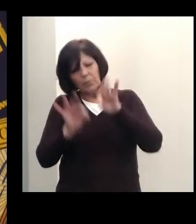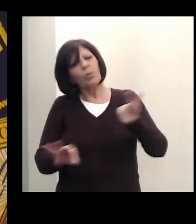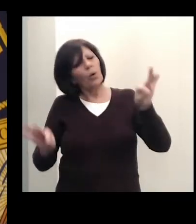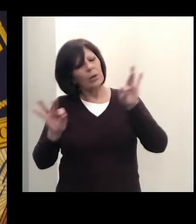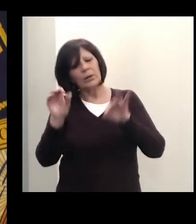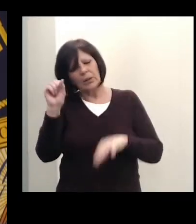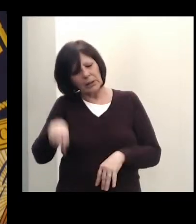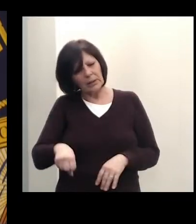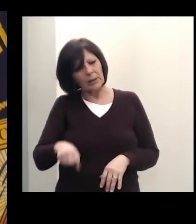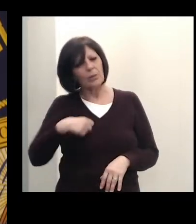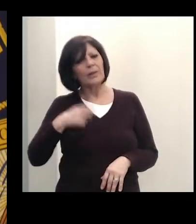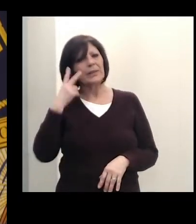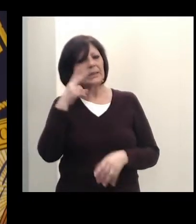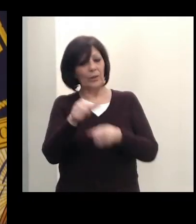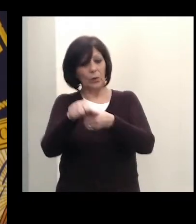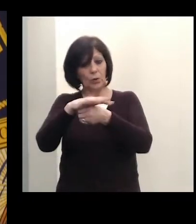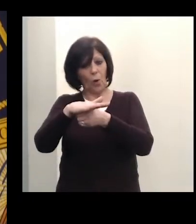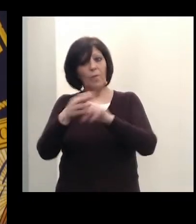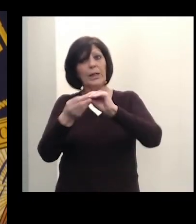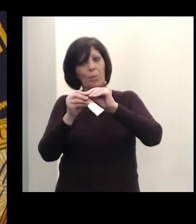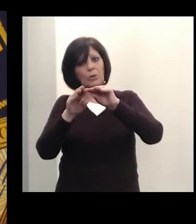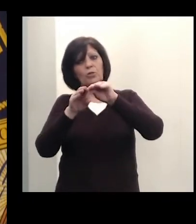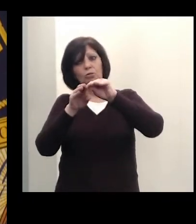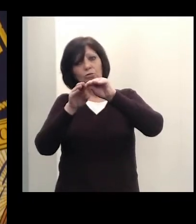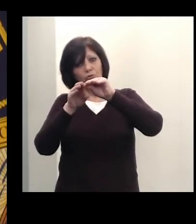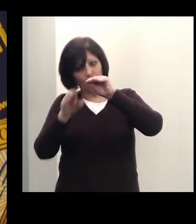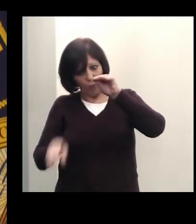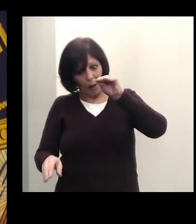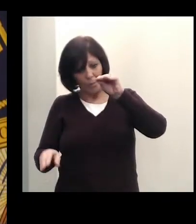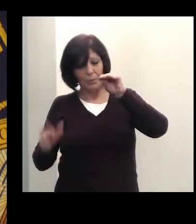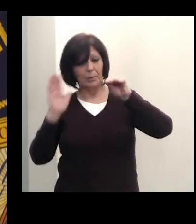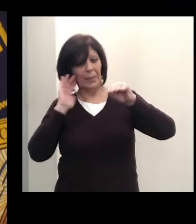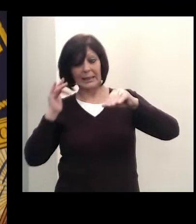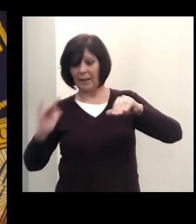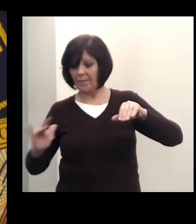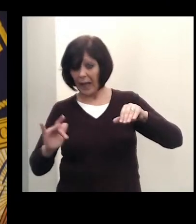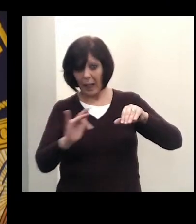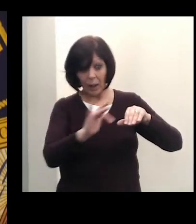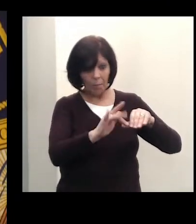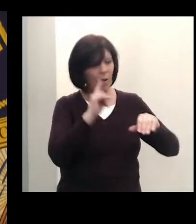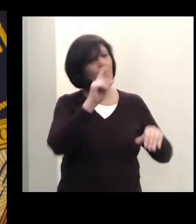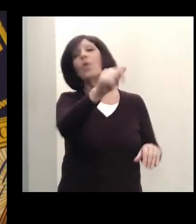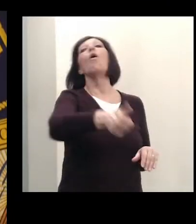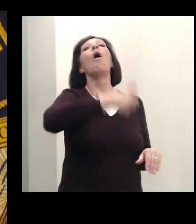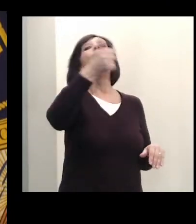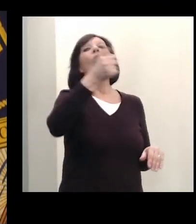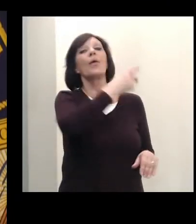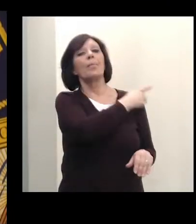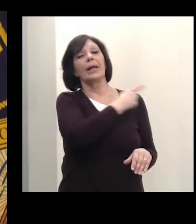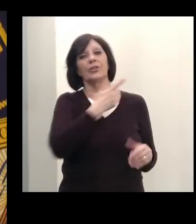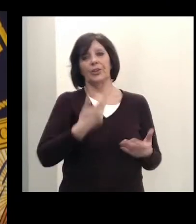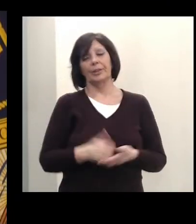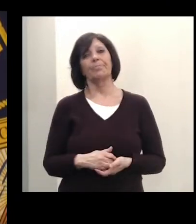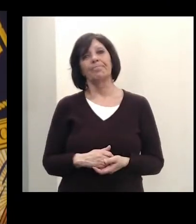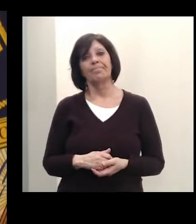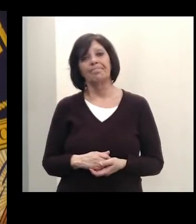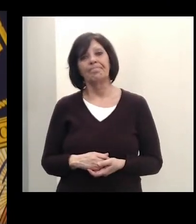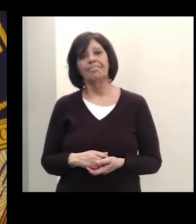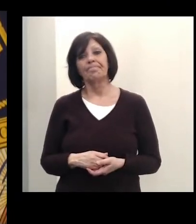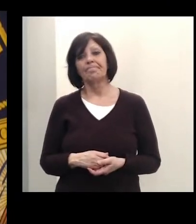see those COVID patients drop so that they open up beds for other patients, including those who just might want to get an elective surgery.